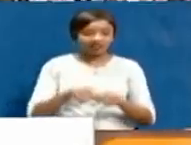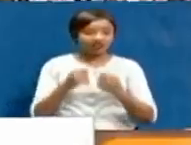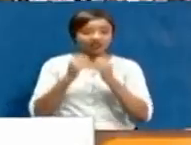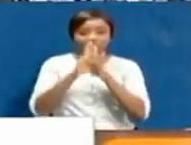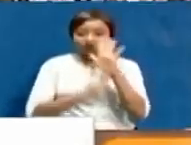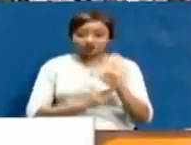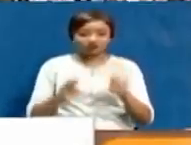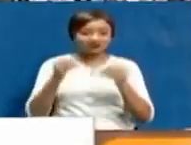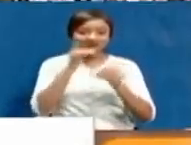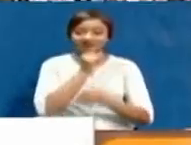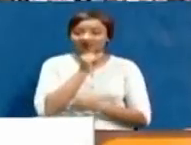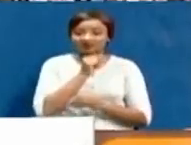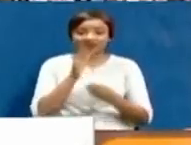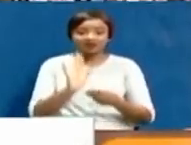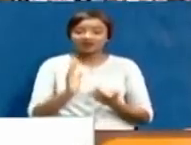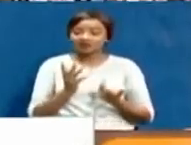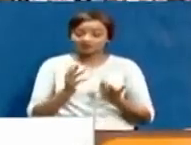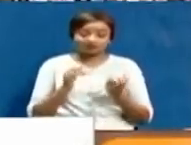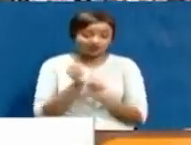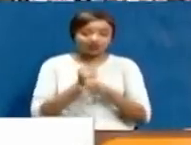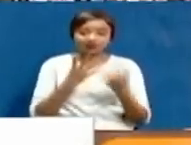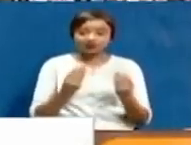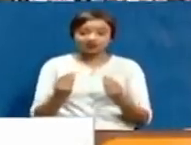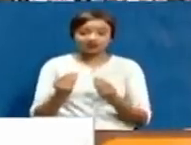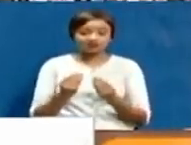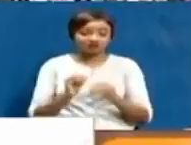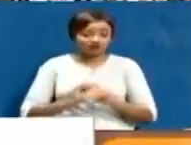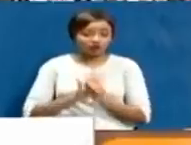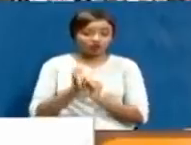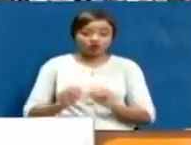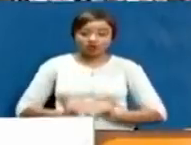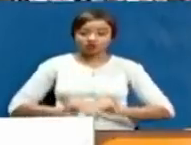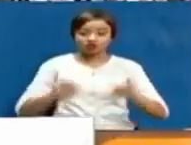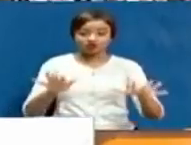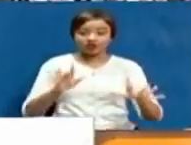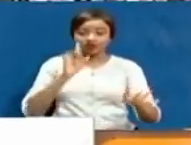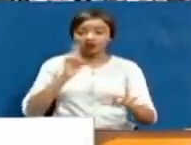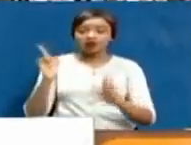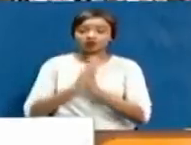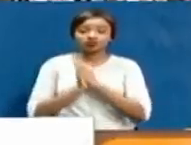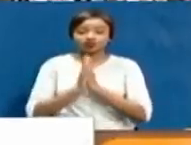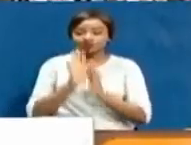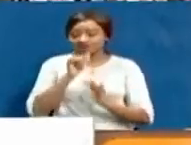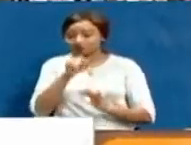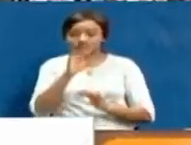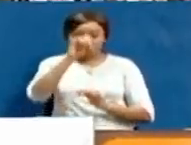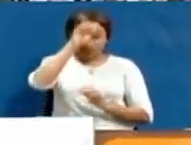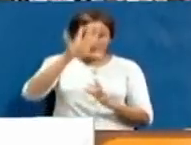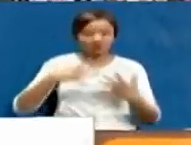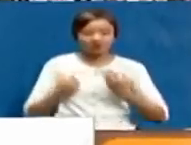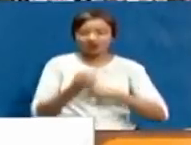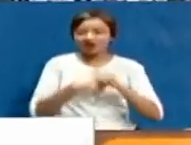to defy the safety protocols, pushing the numbers high. Our very own Enock Sikolia with the details of